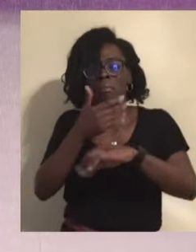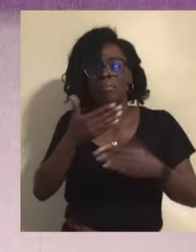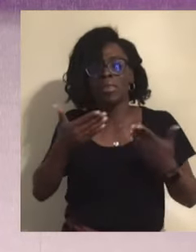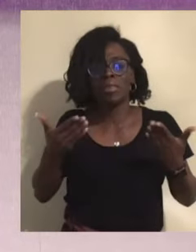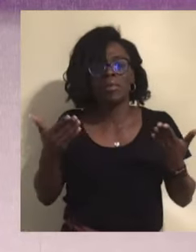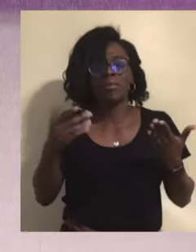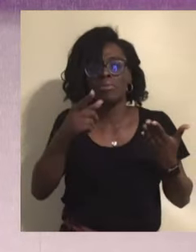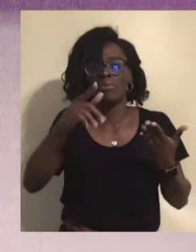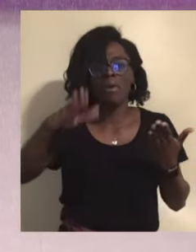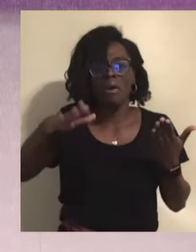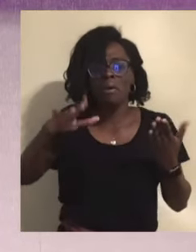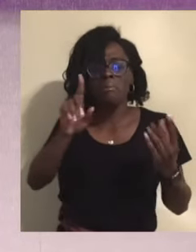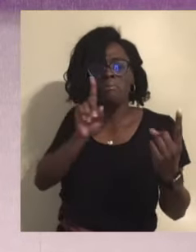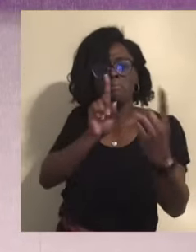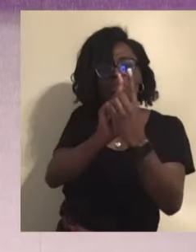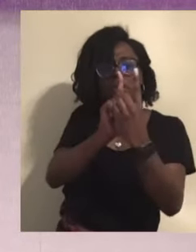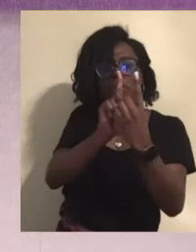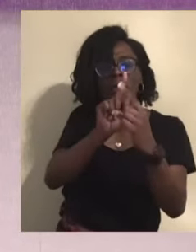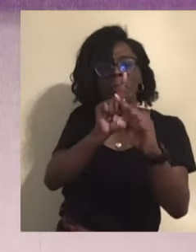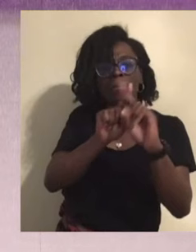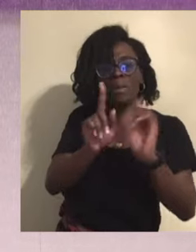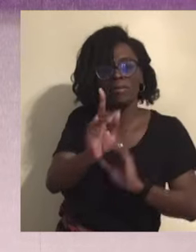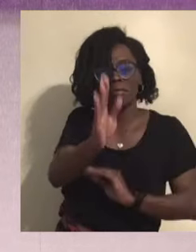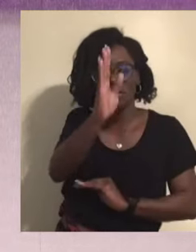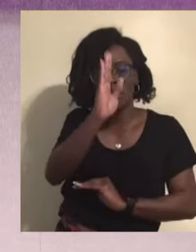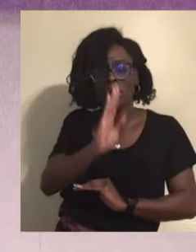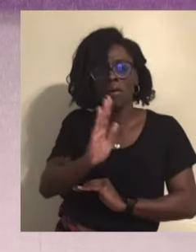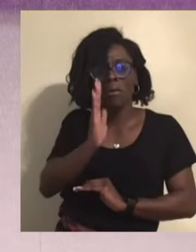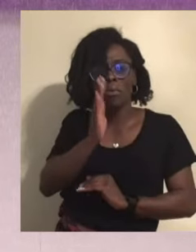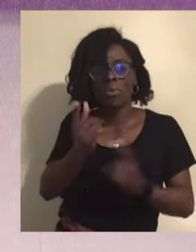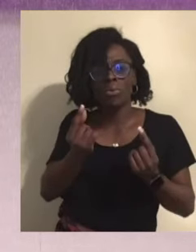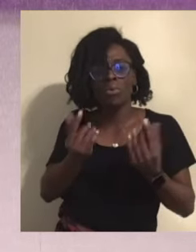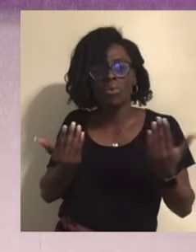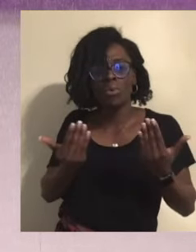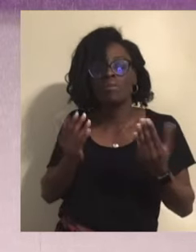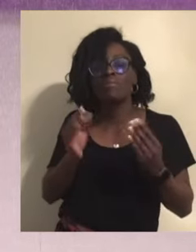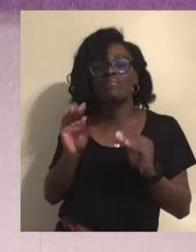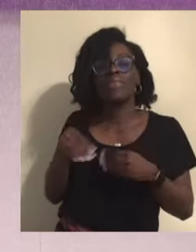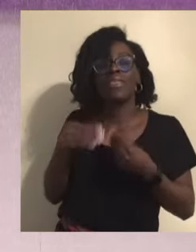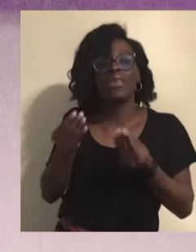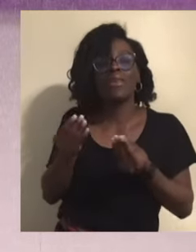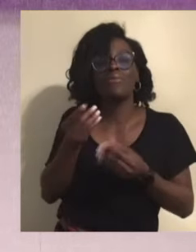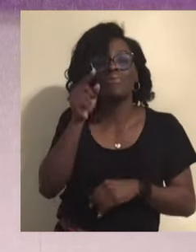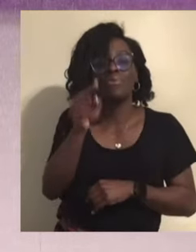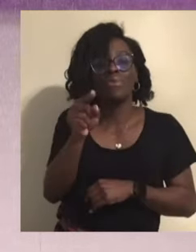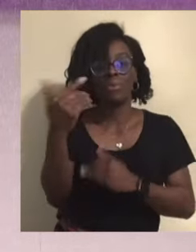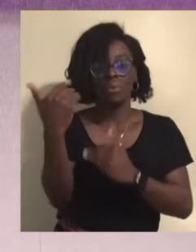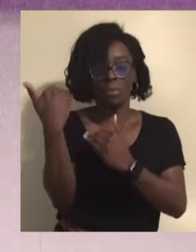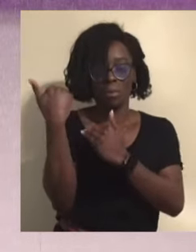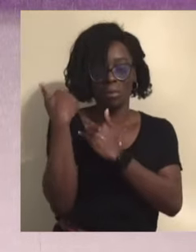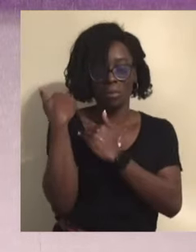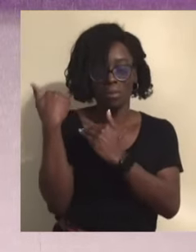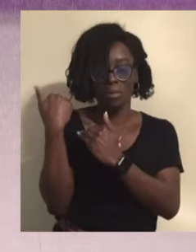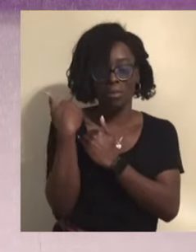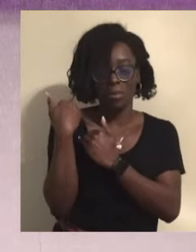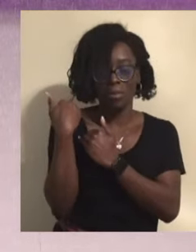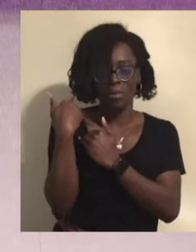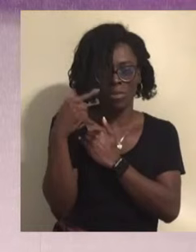he does it by beginning to give you responsibilities that you haven't had